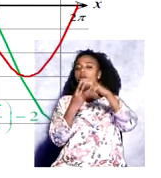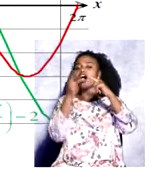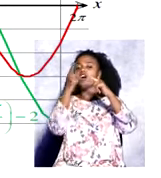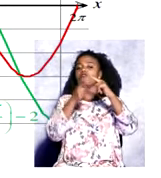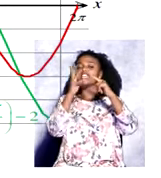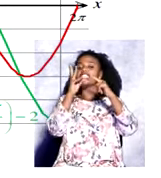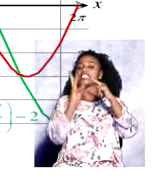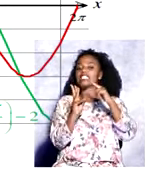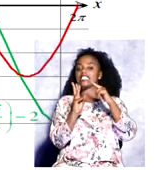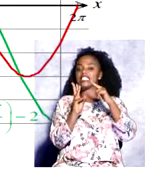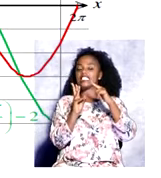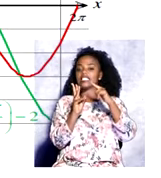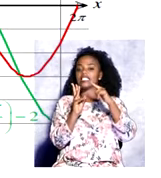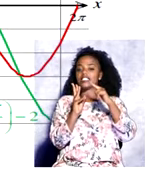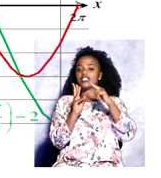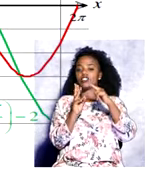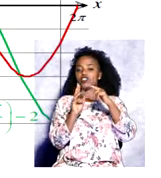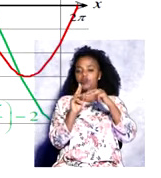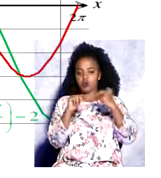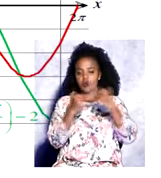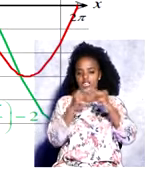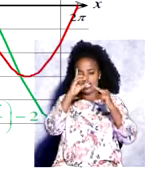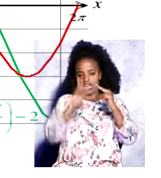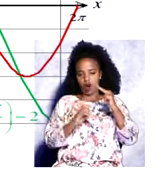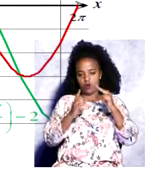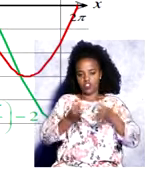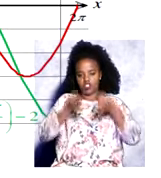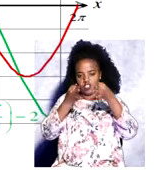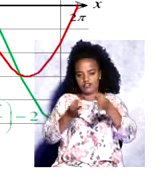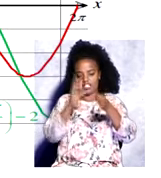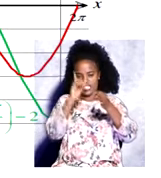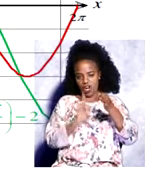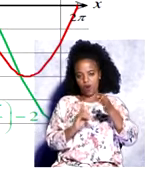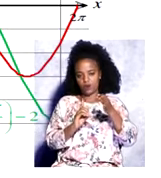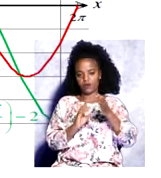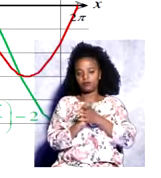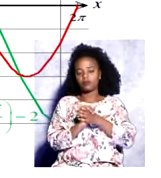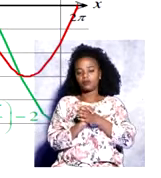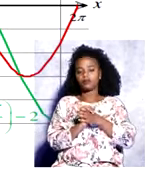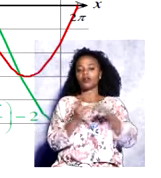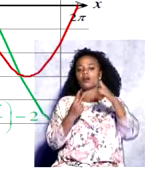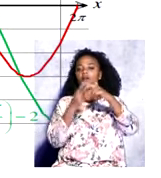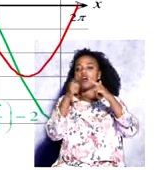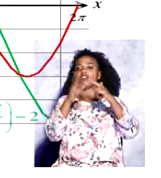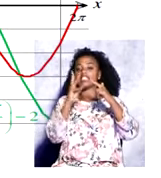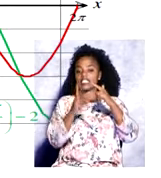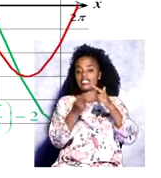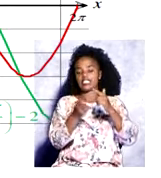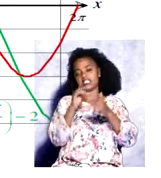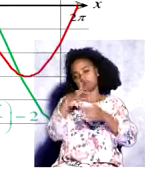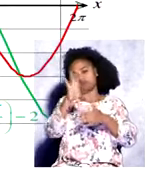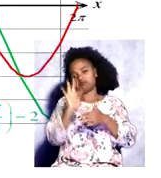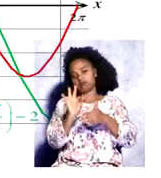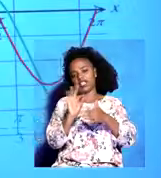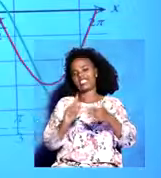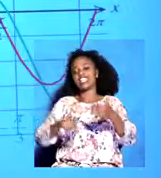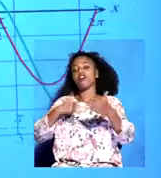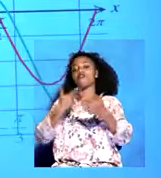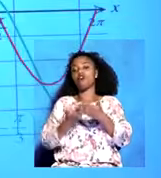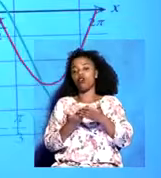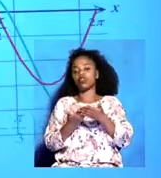6 units. So shifting this peak horizontally by pi over 6 units, you will have this one and so on.